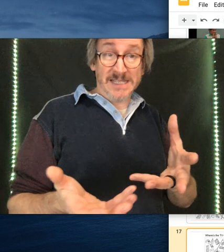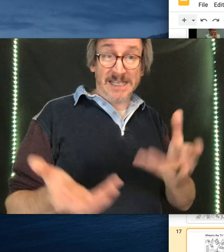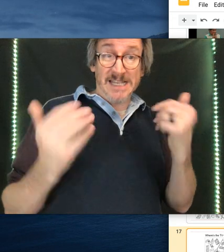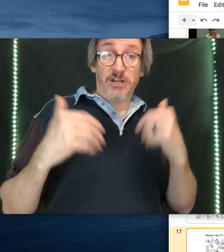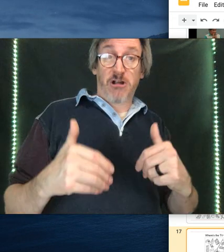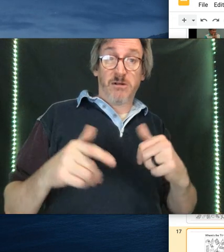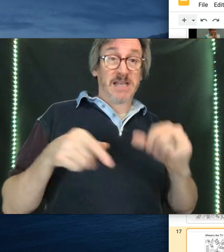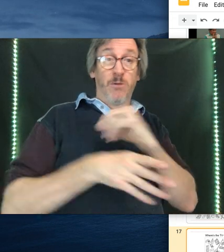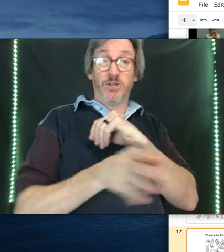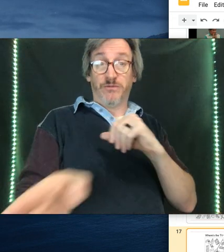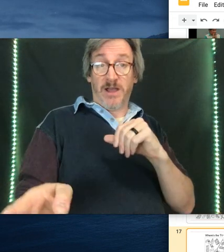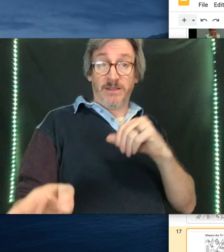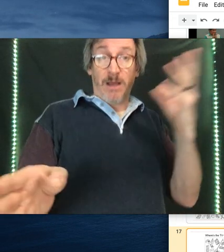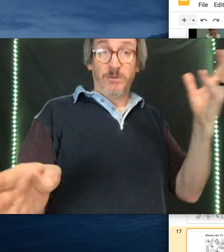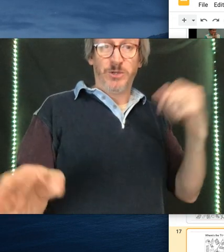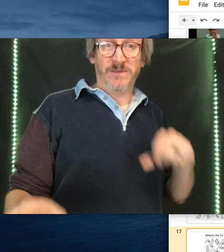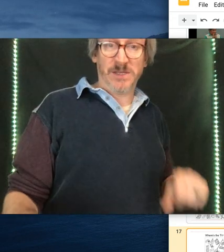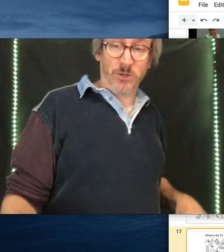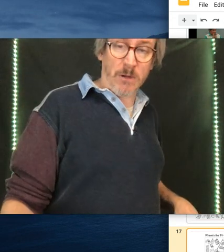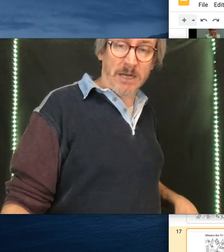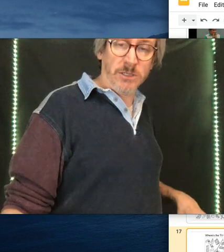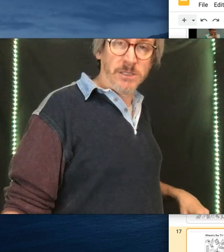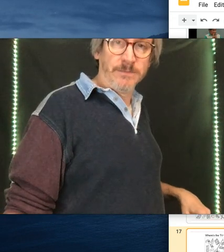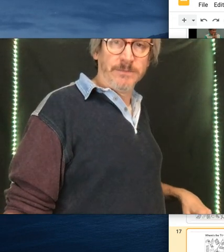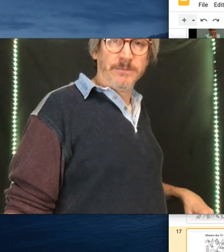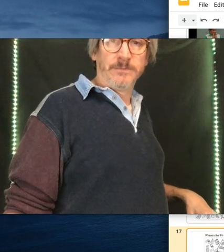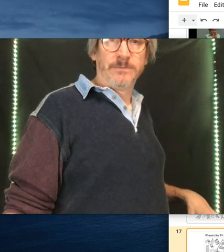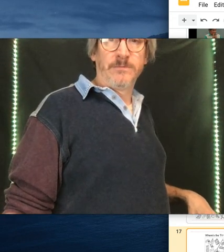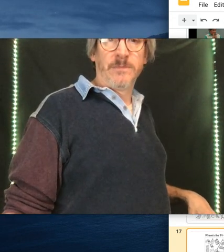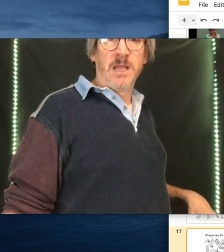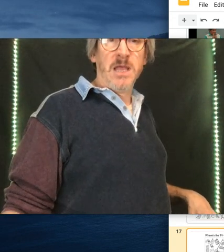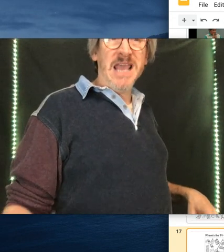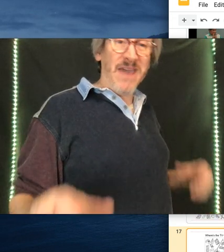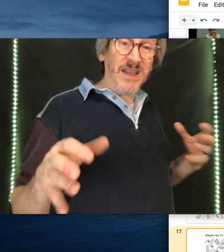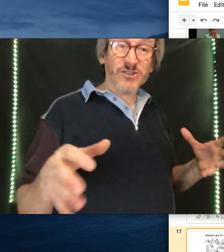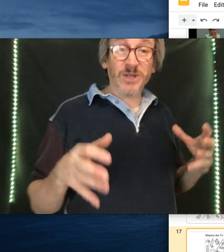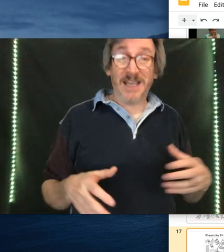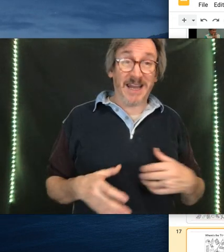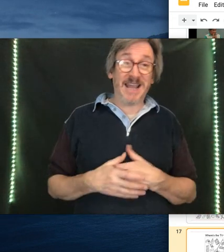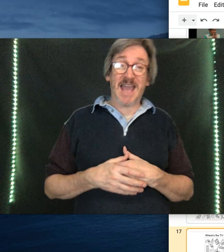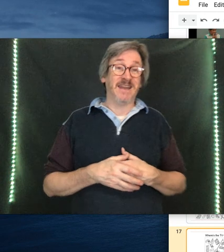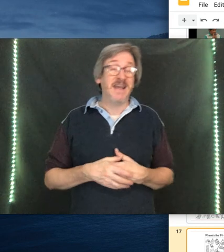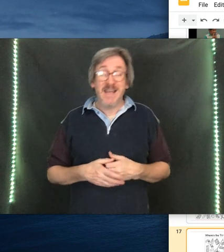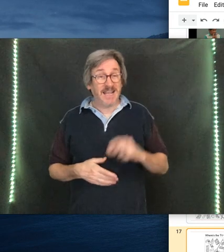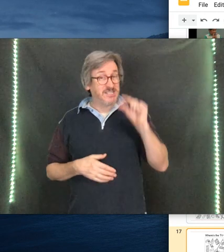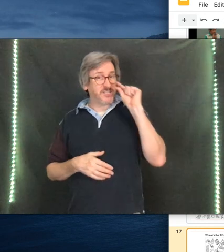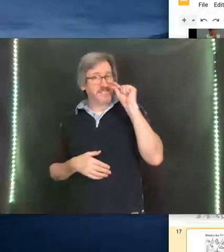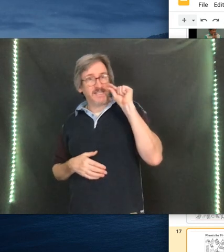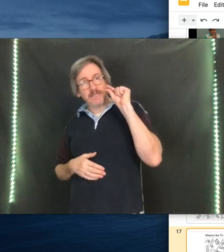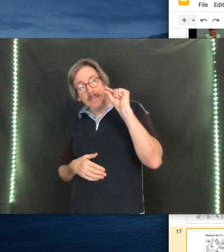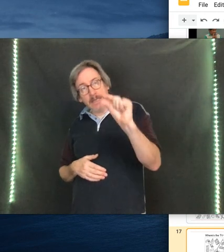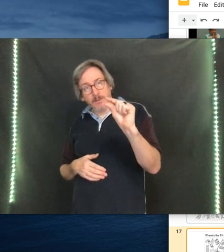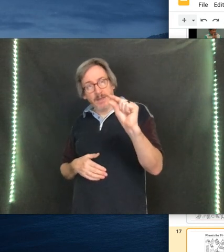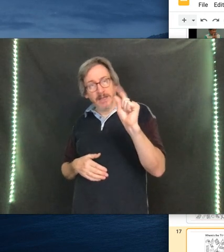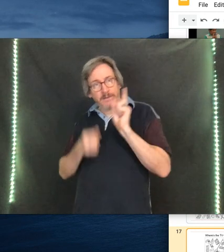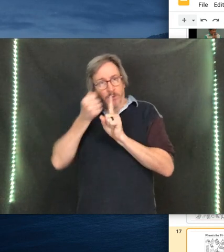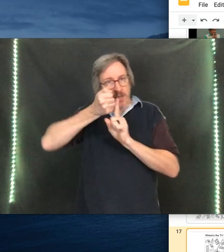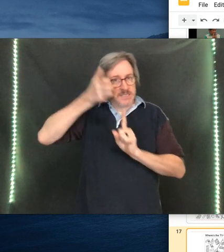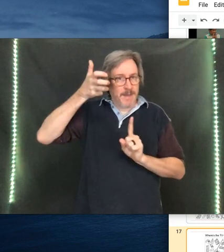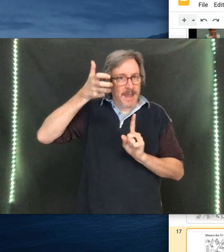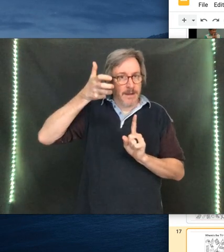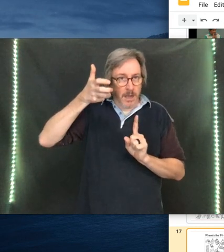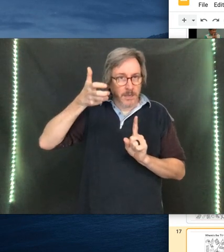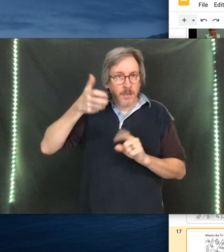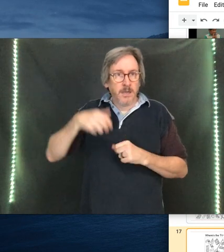Are these things in your house? How would you find them? How would you give someone directions? And that's really it. Again, it's just this little bit that